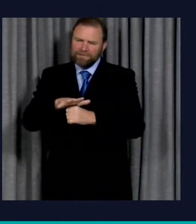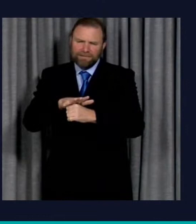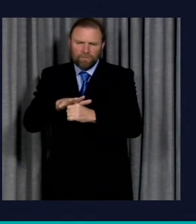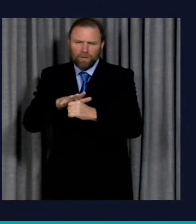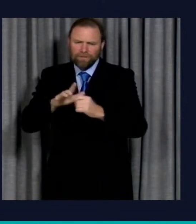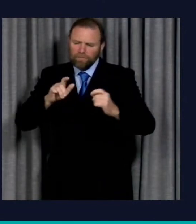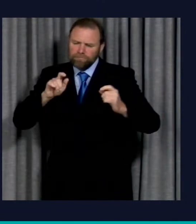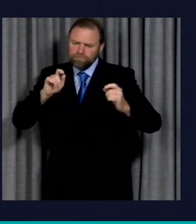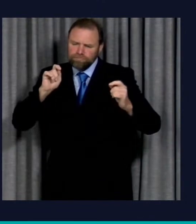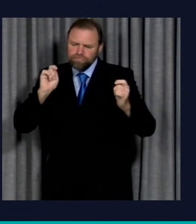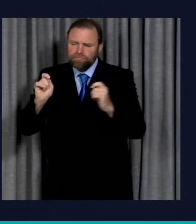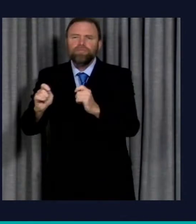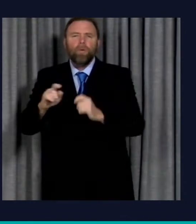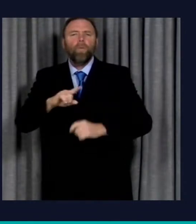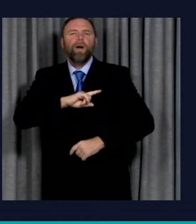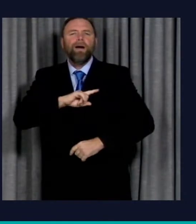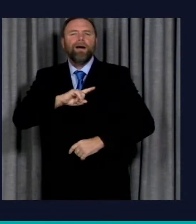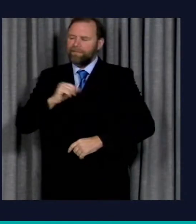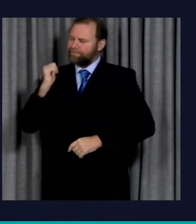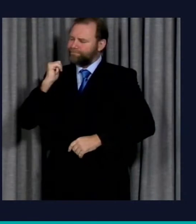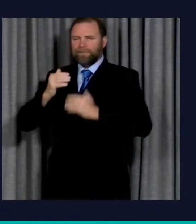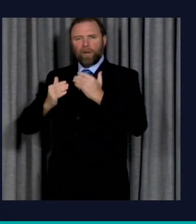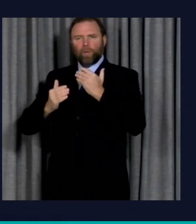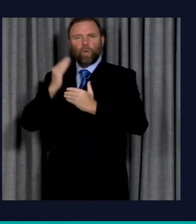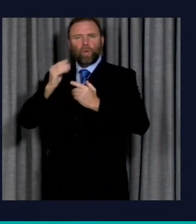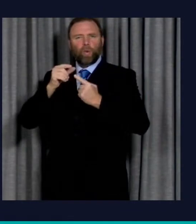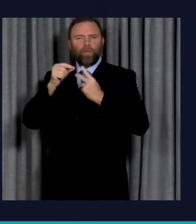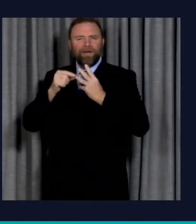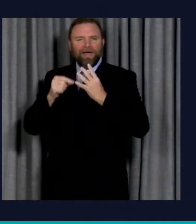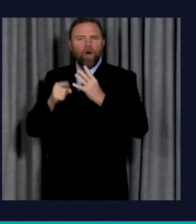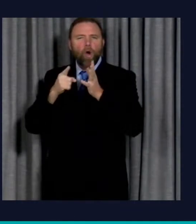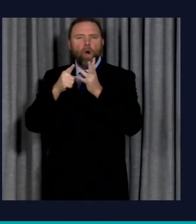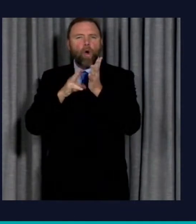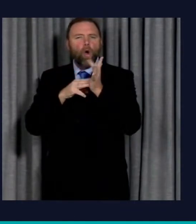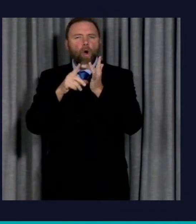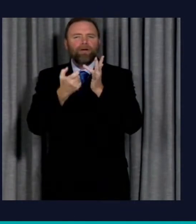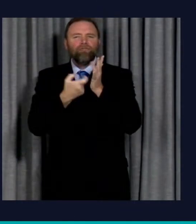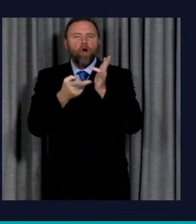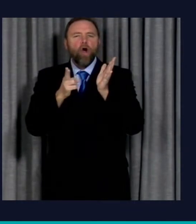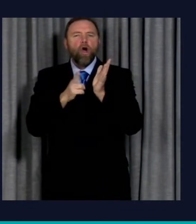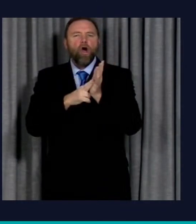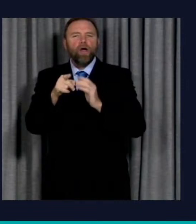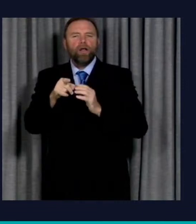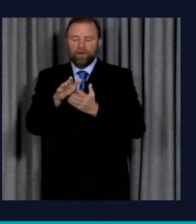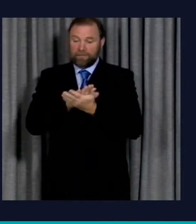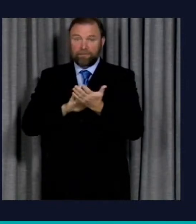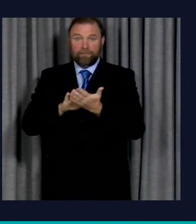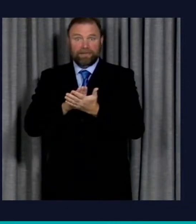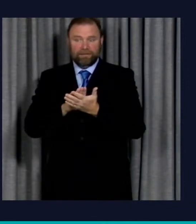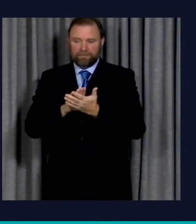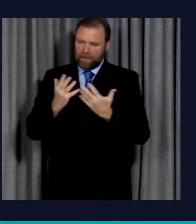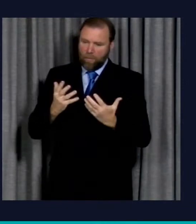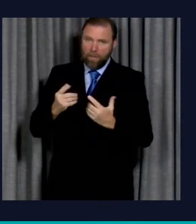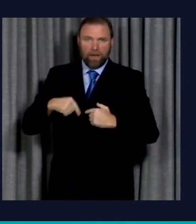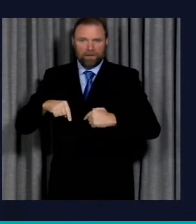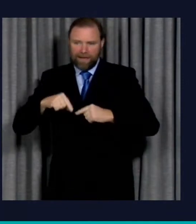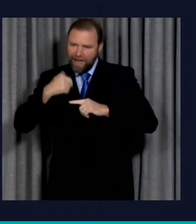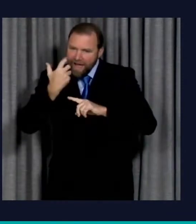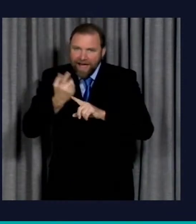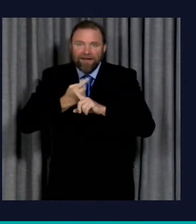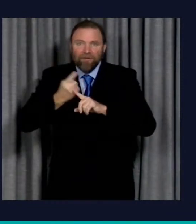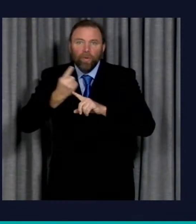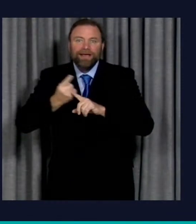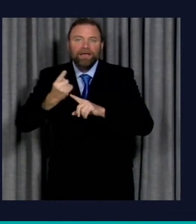circumstances caused by the new Omicron variant means we are reviewing the public health situation every